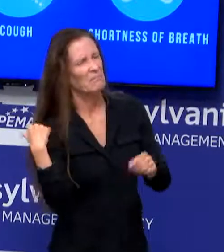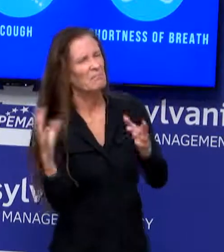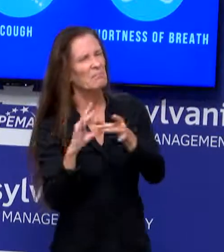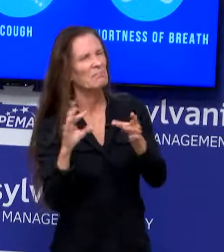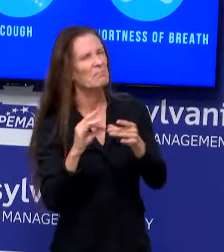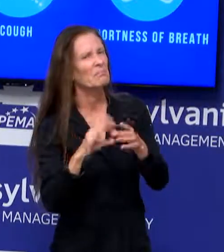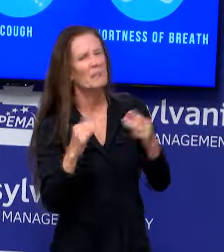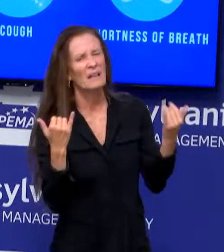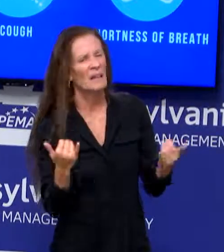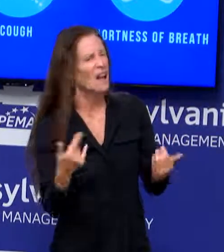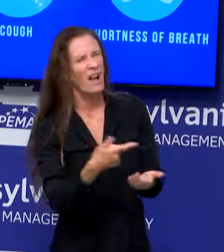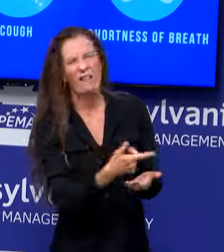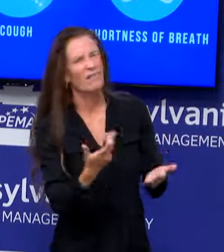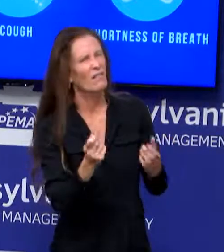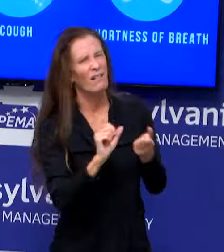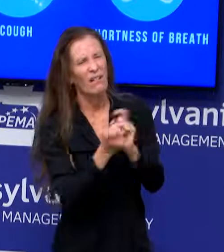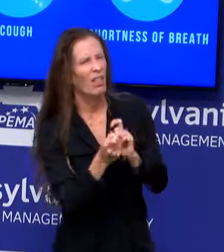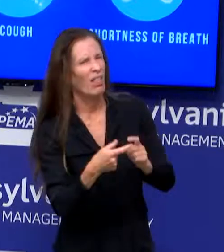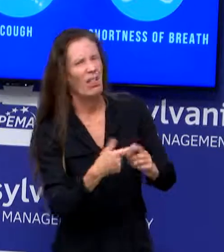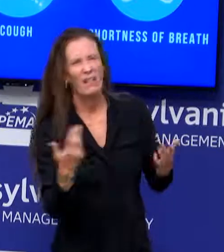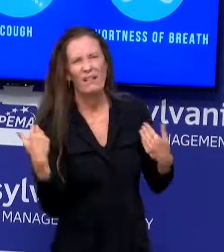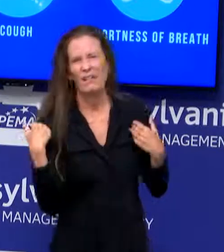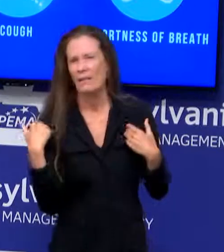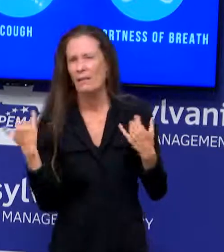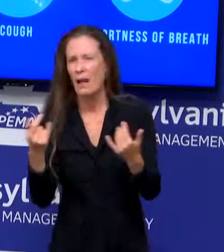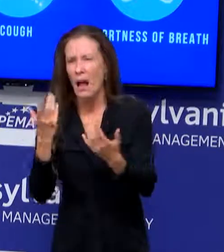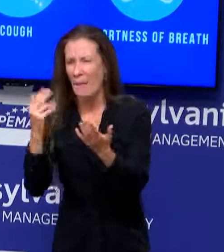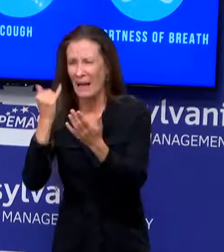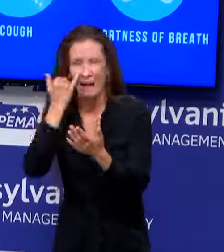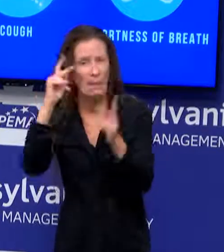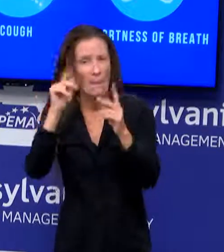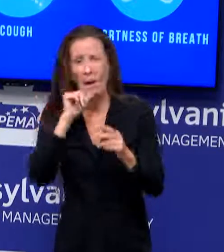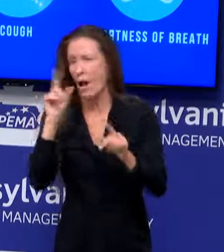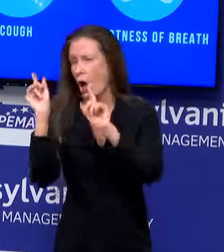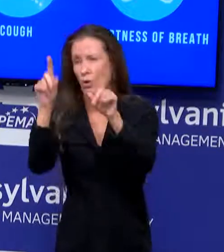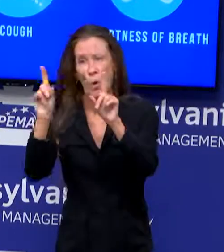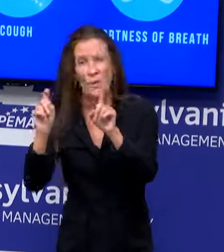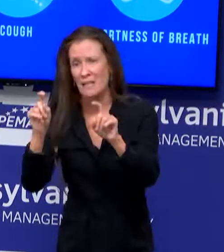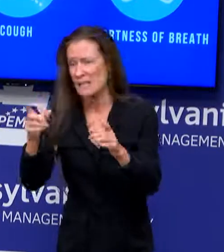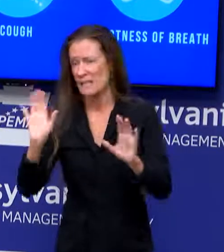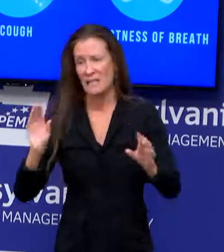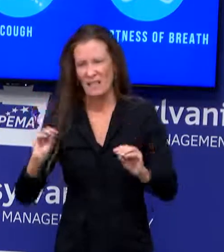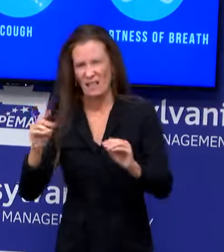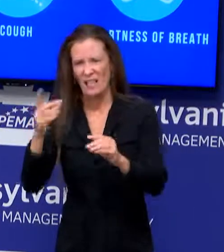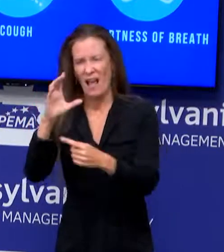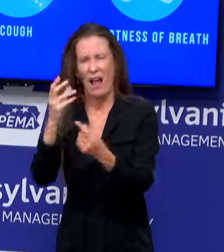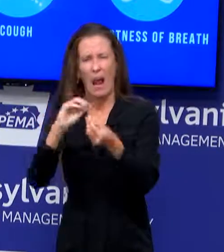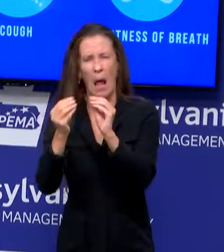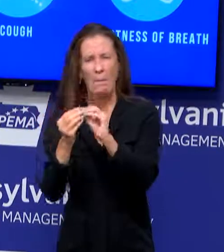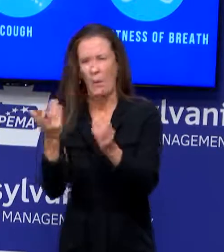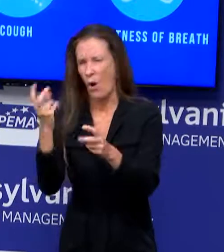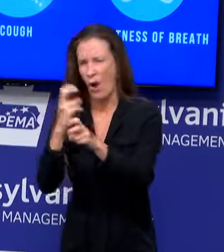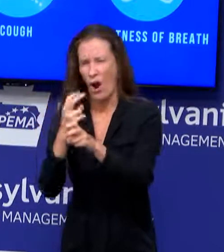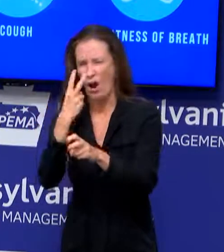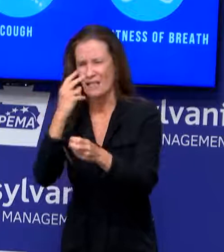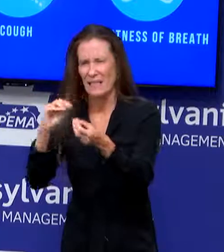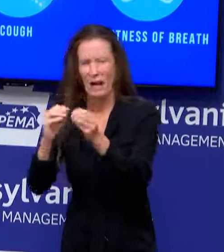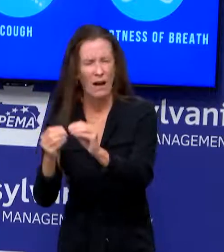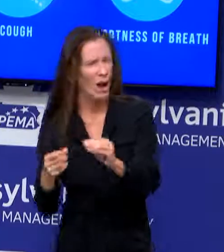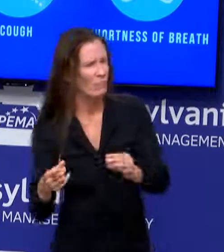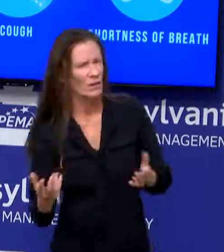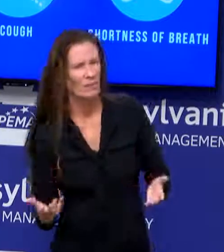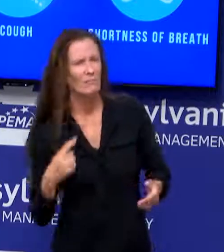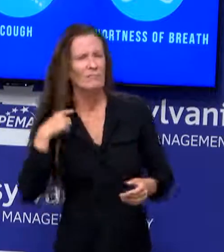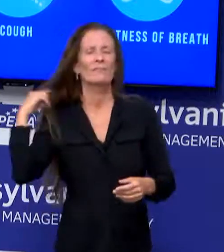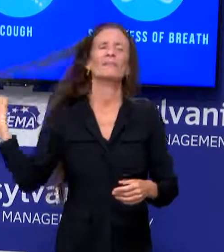who maybe aren't reflected in our case counts because our case counts have been kind of steady? I guess I'm just kind of trying to understand what's changed. Well, what has been